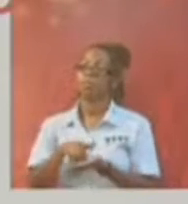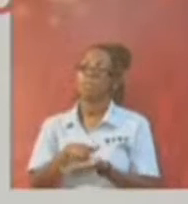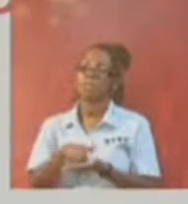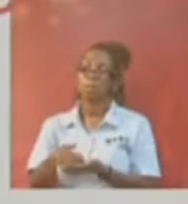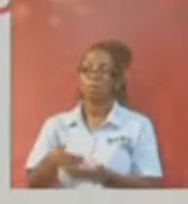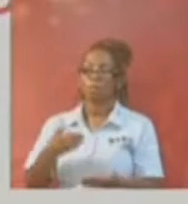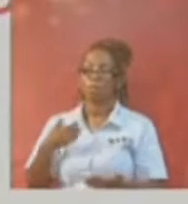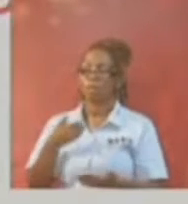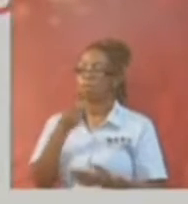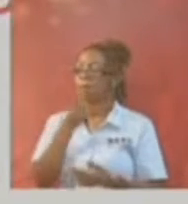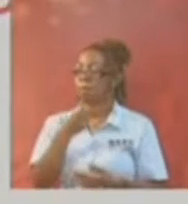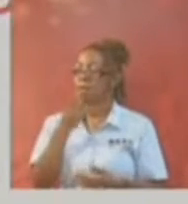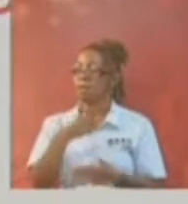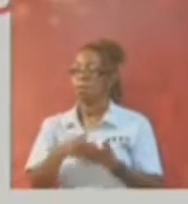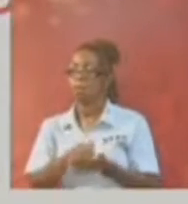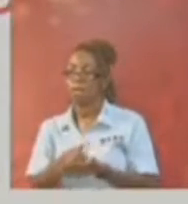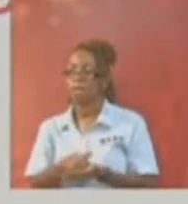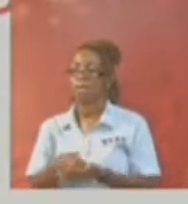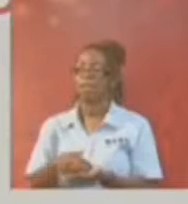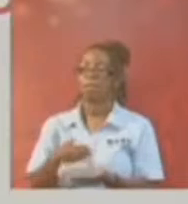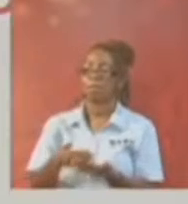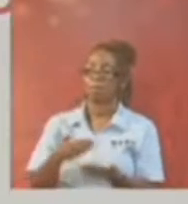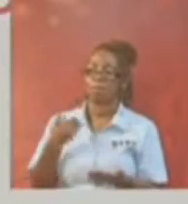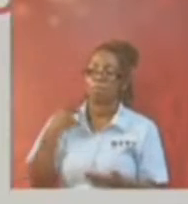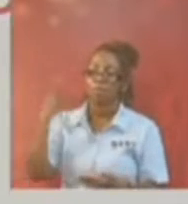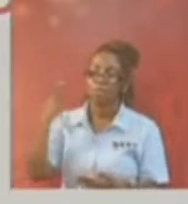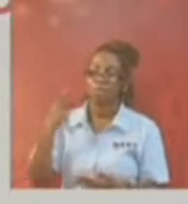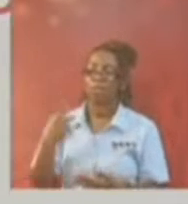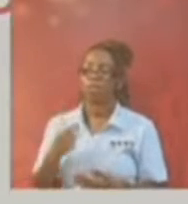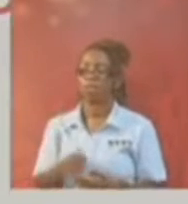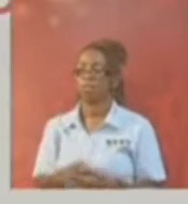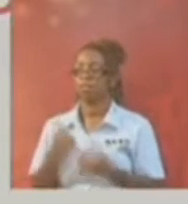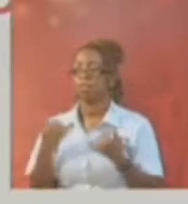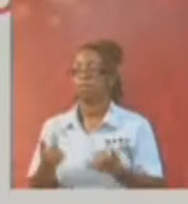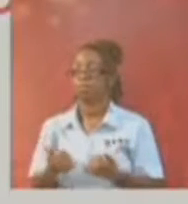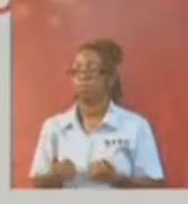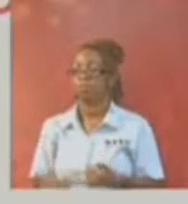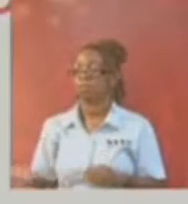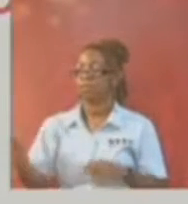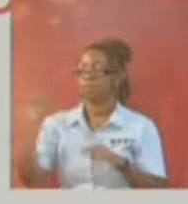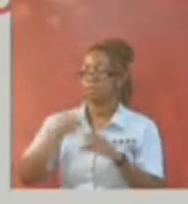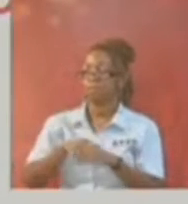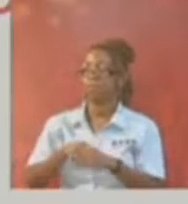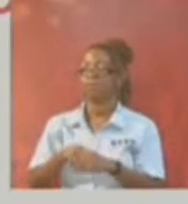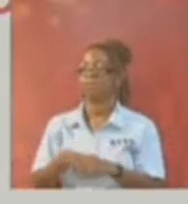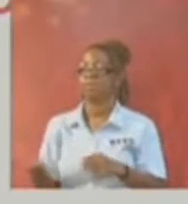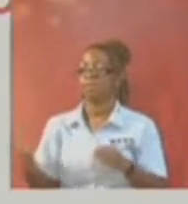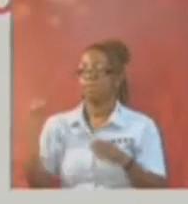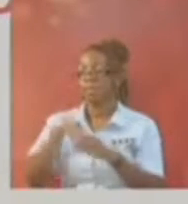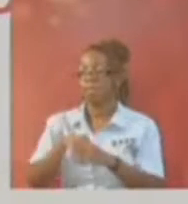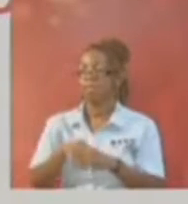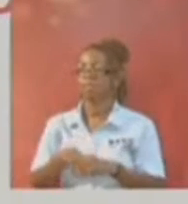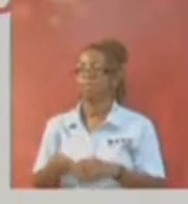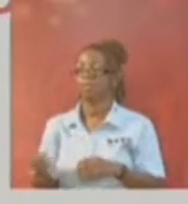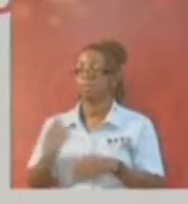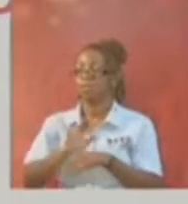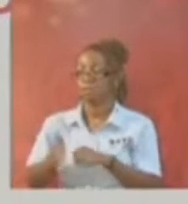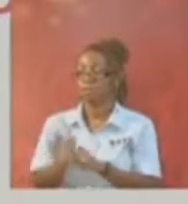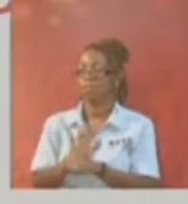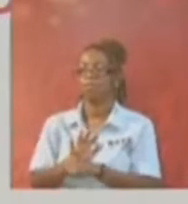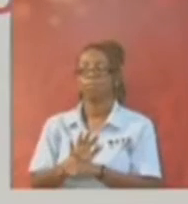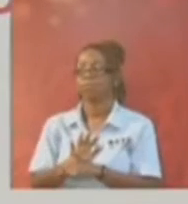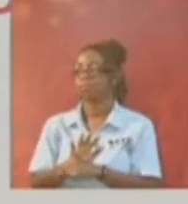can work, what we call in tandem. They work together. So if someone is diagnosed with COVID-19 and has pre-existing